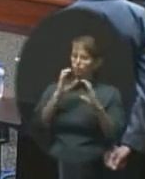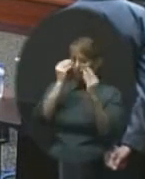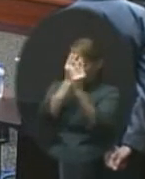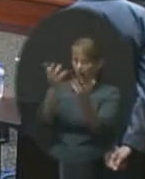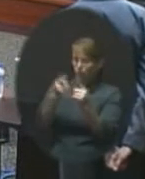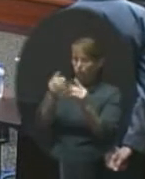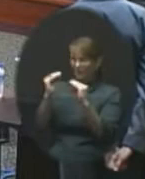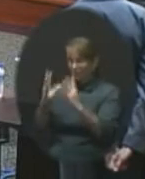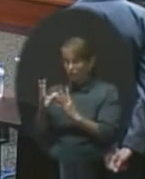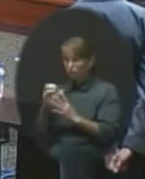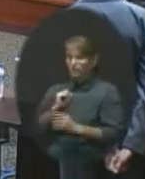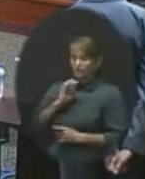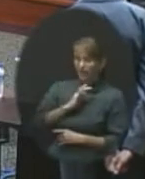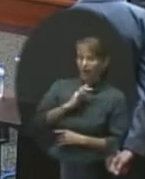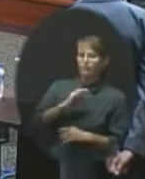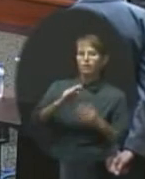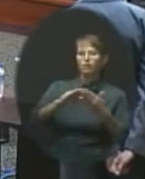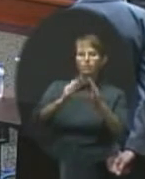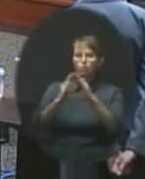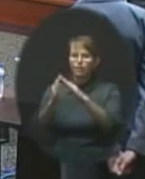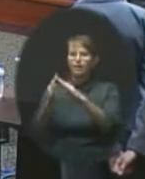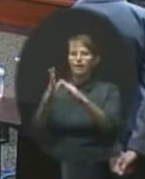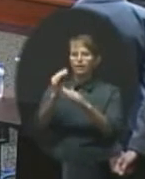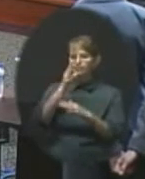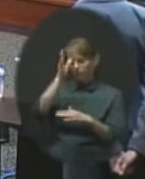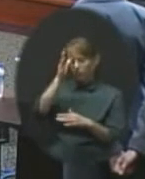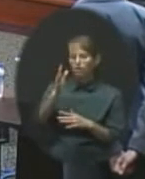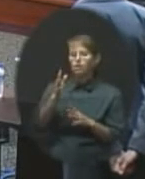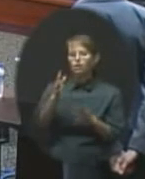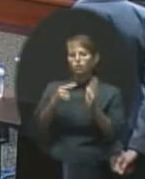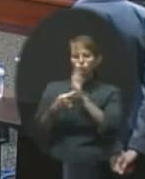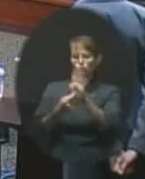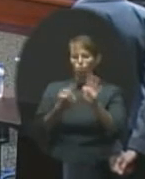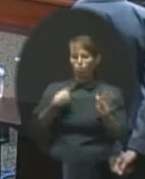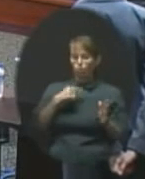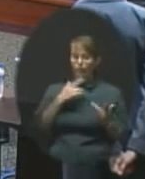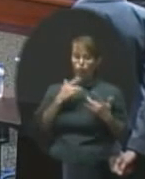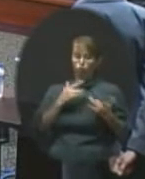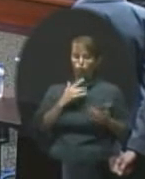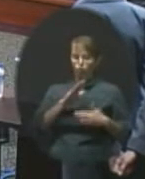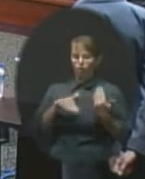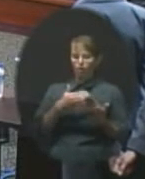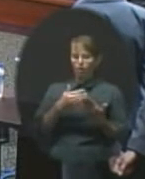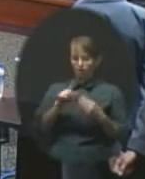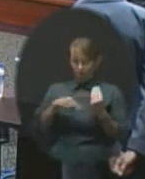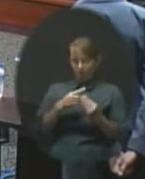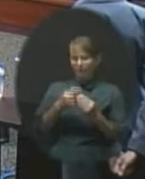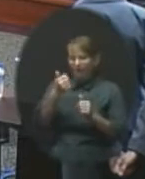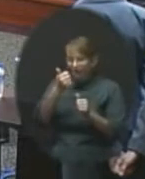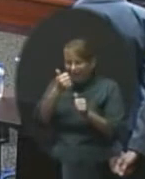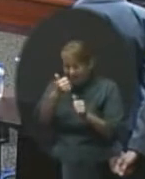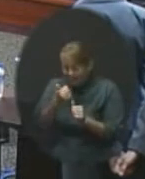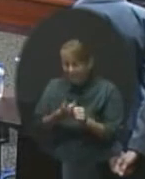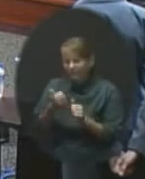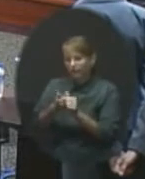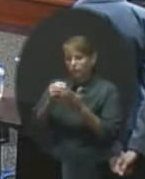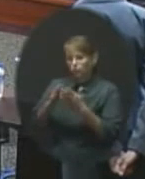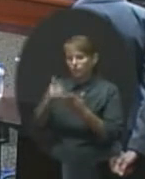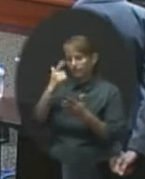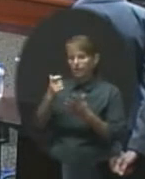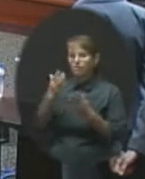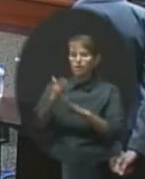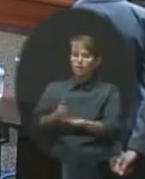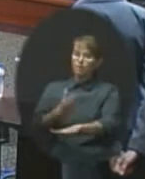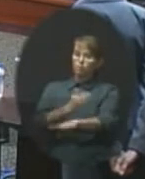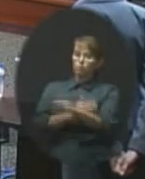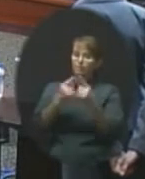and our parents, that we're concerned about every student, because improving achievement across the district is really our goal. And by raising